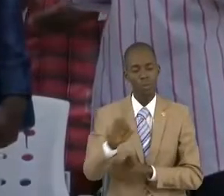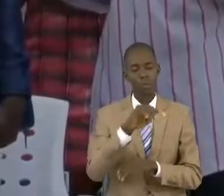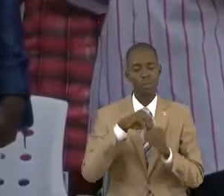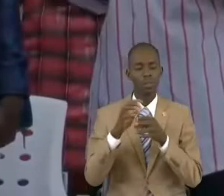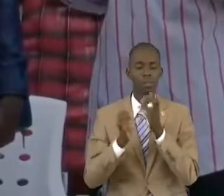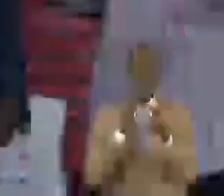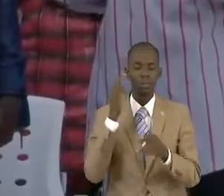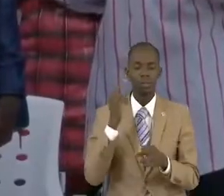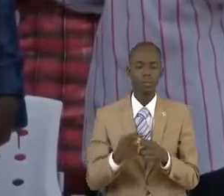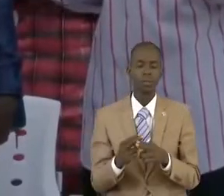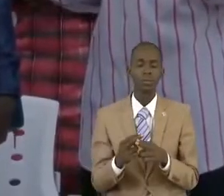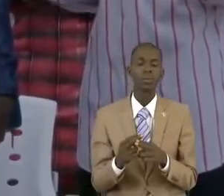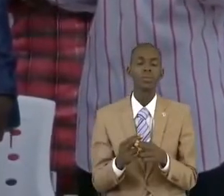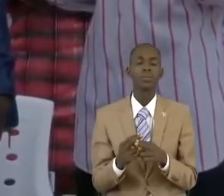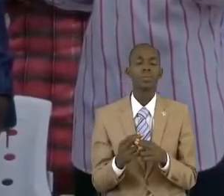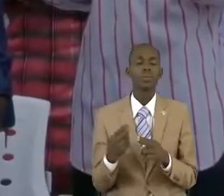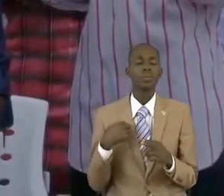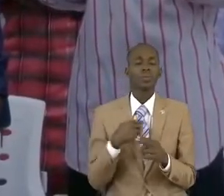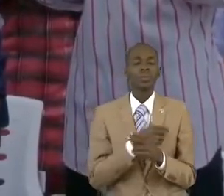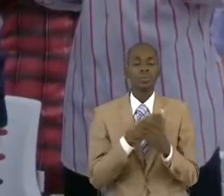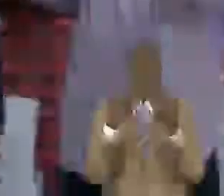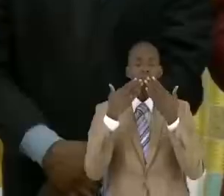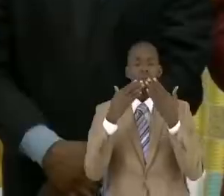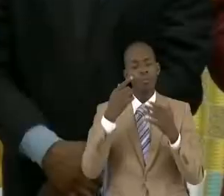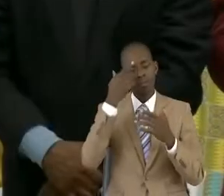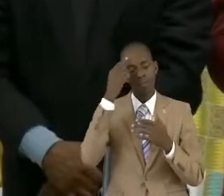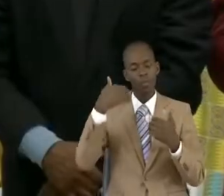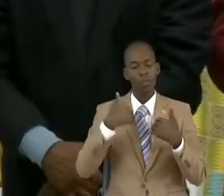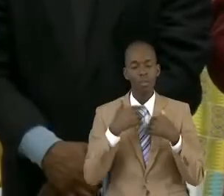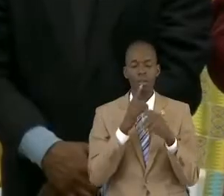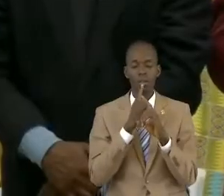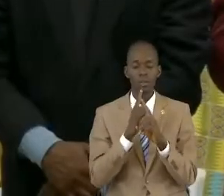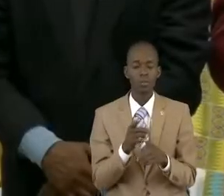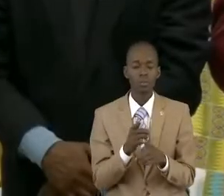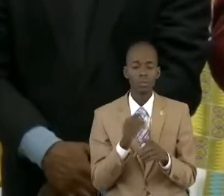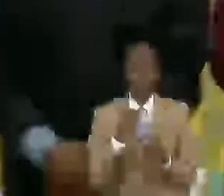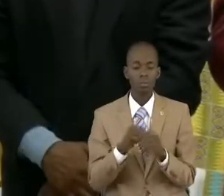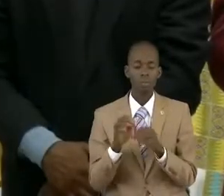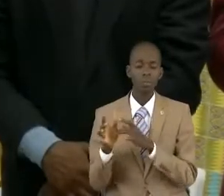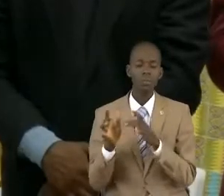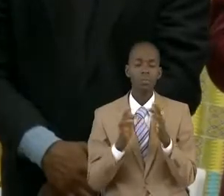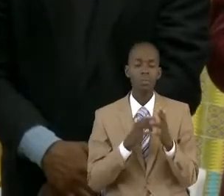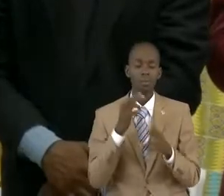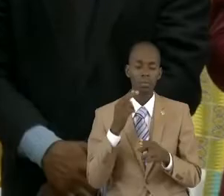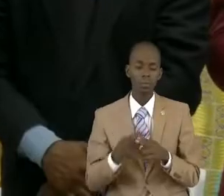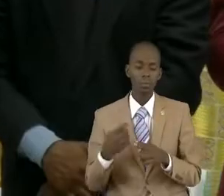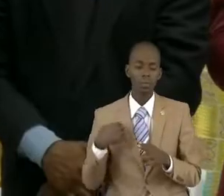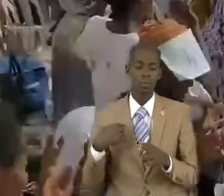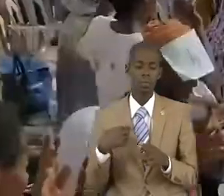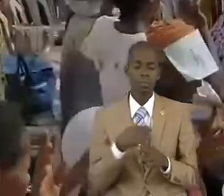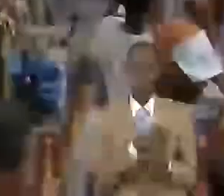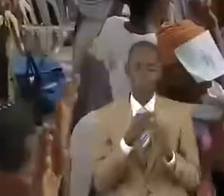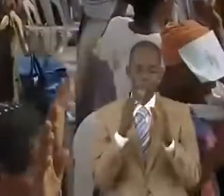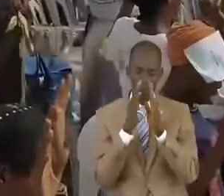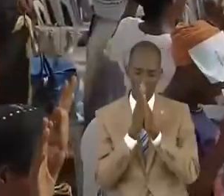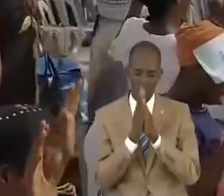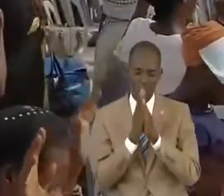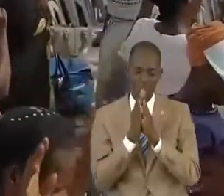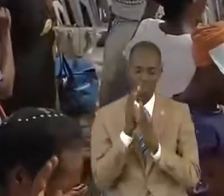name. We thank you because we know you have answered. In Jesus' name we pray. Amen.